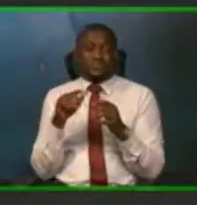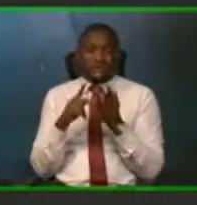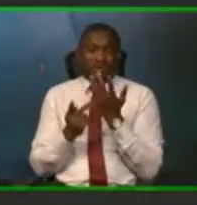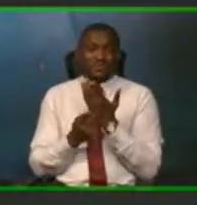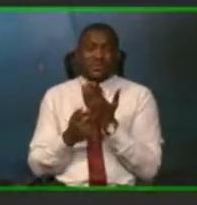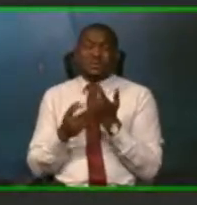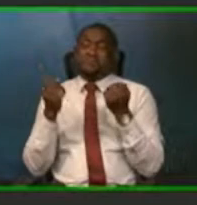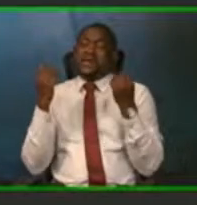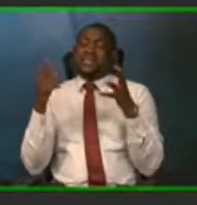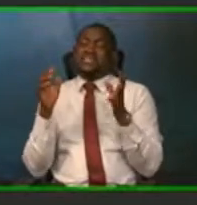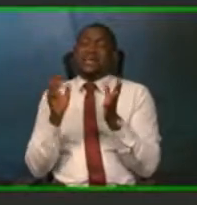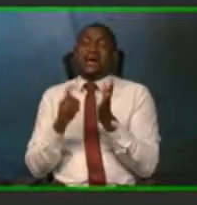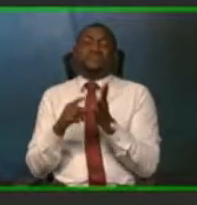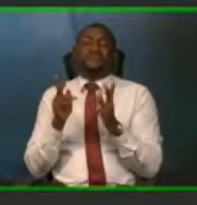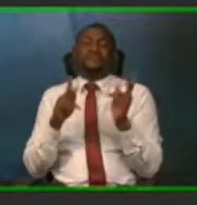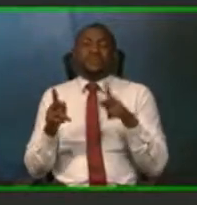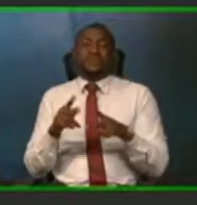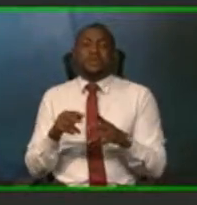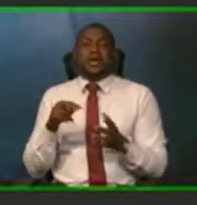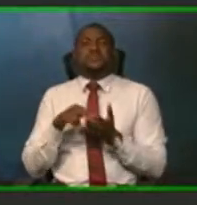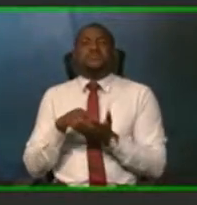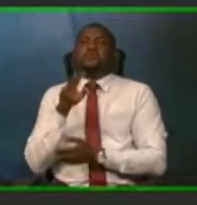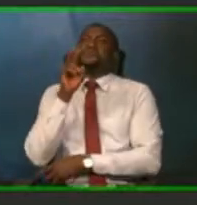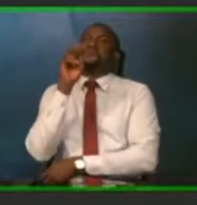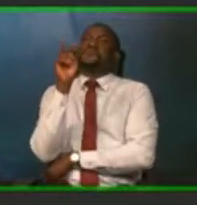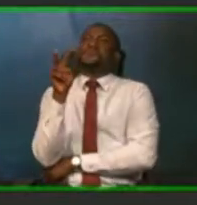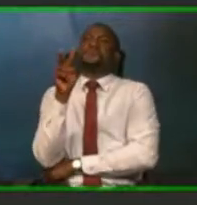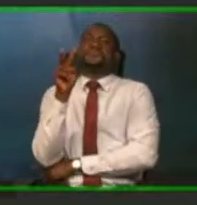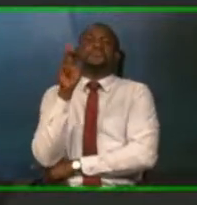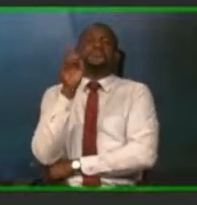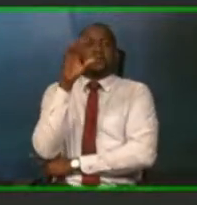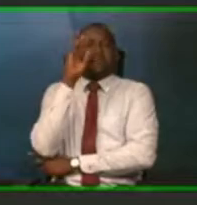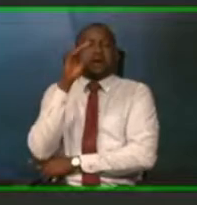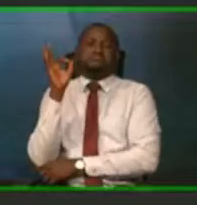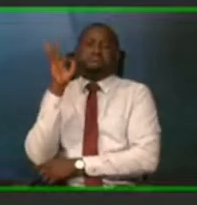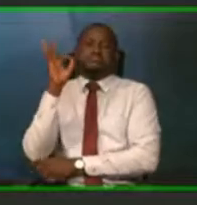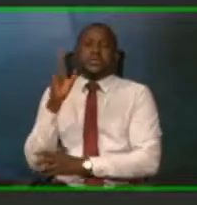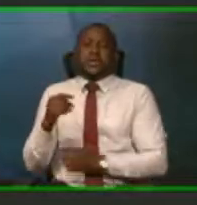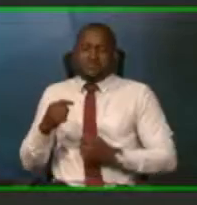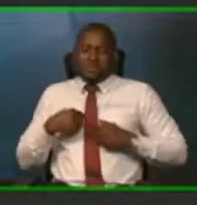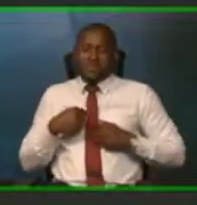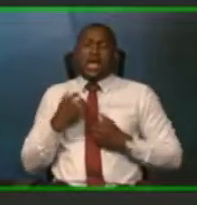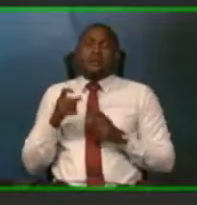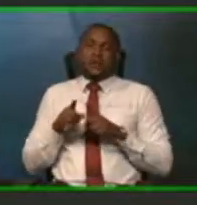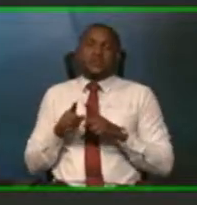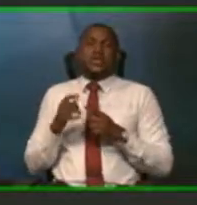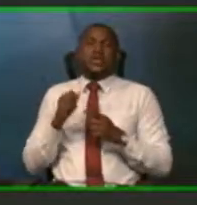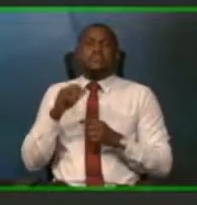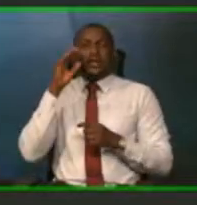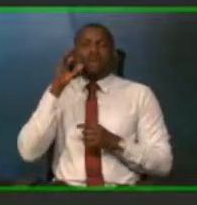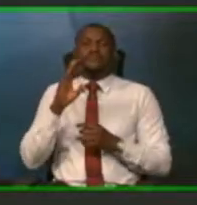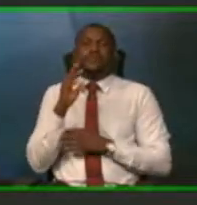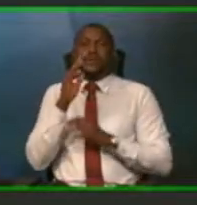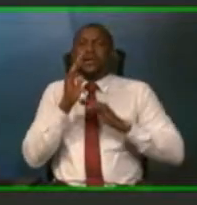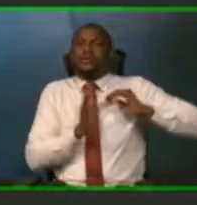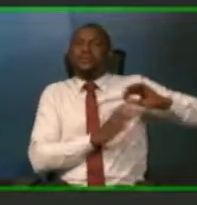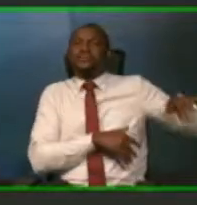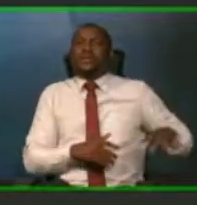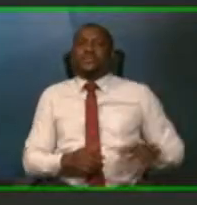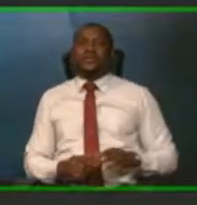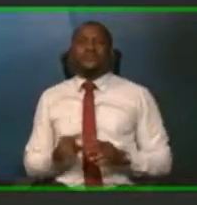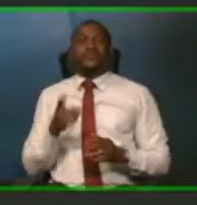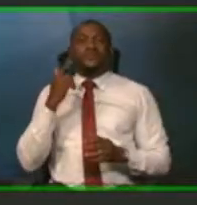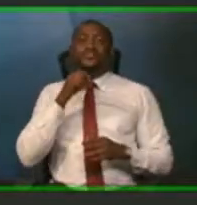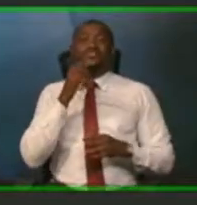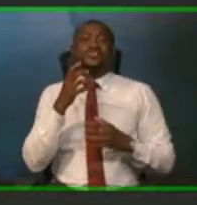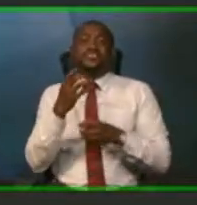people, and I was standing watching that great man of God. I was also a man of God, but I had to throw all of that, because you don't receive from